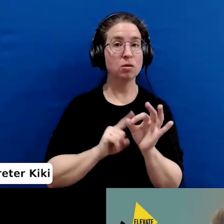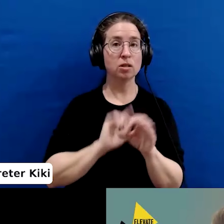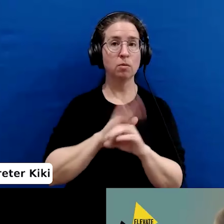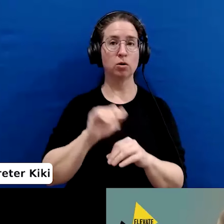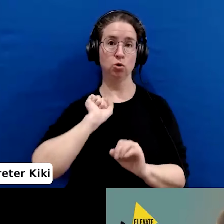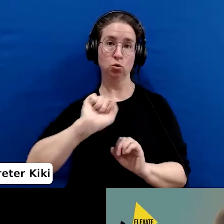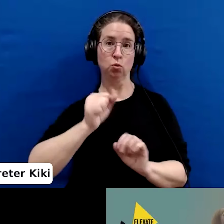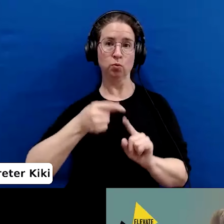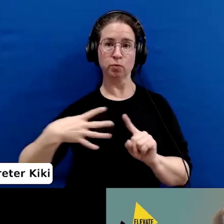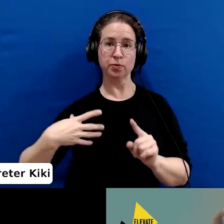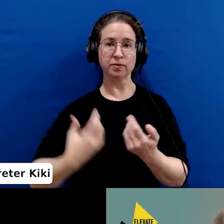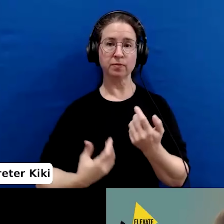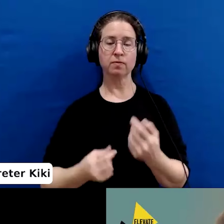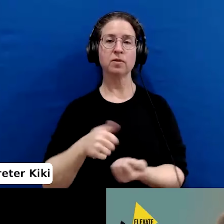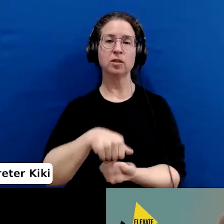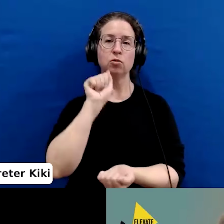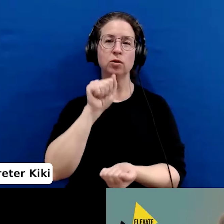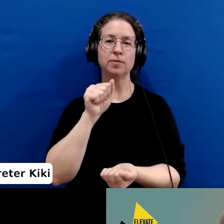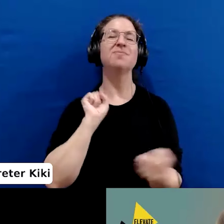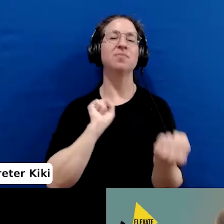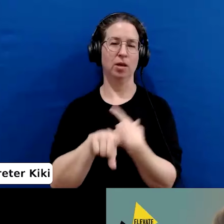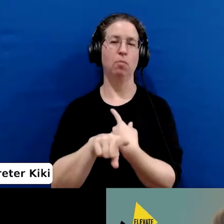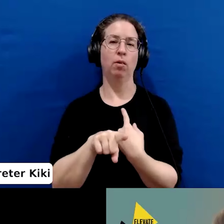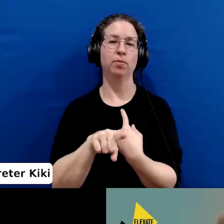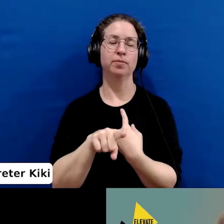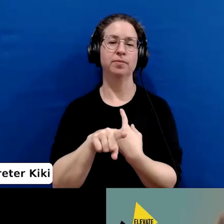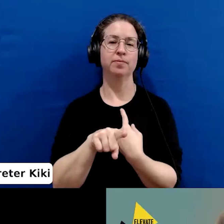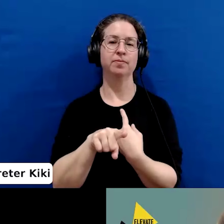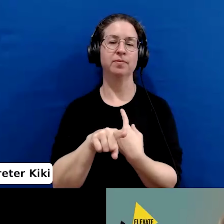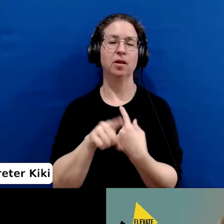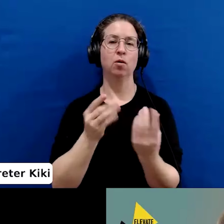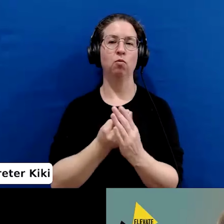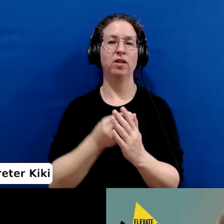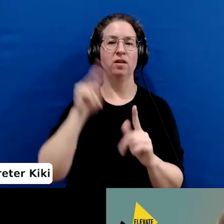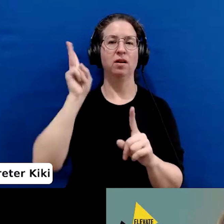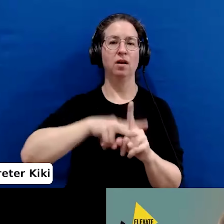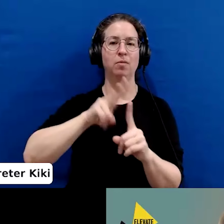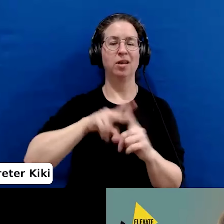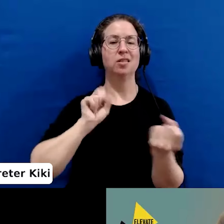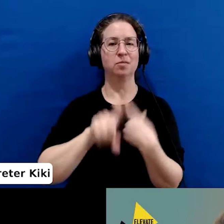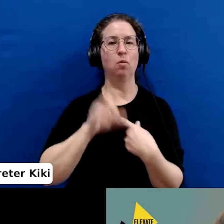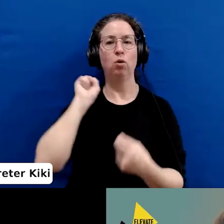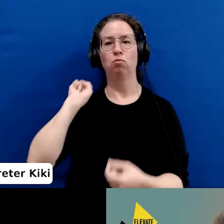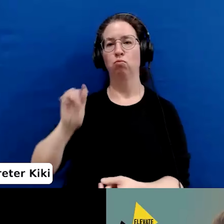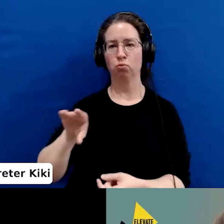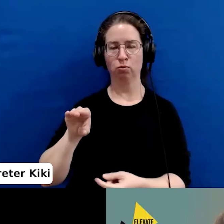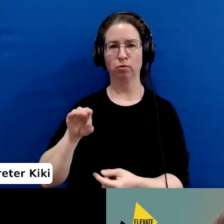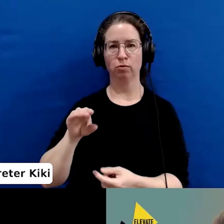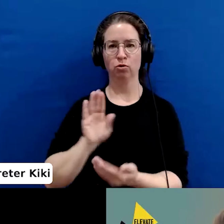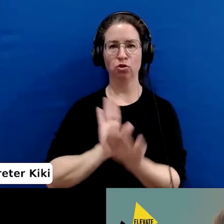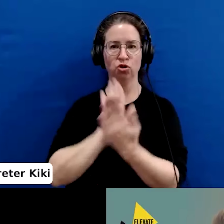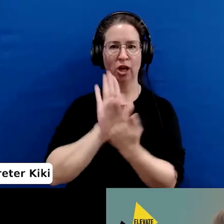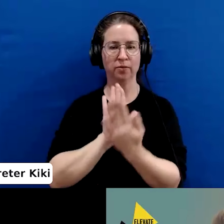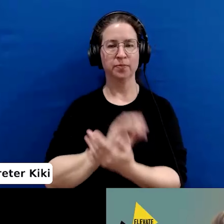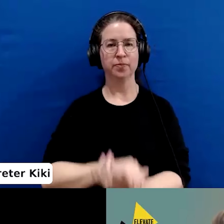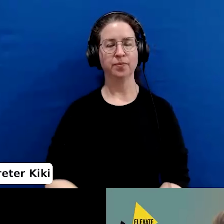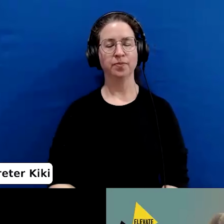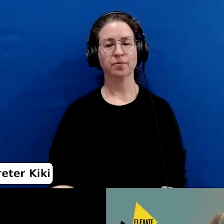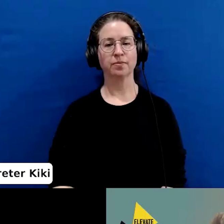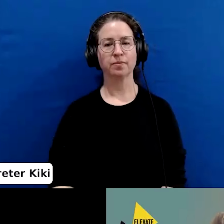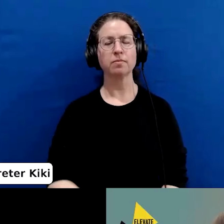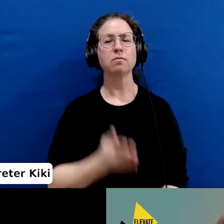specific degree, please email us at the applications email. We will throw that in the chat just so that you have access to it.